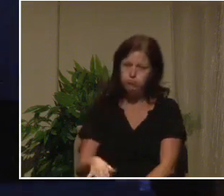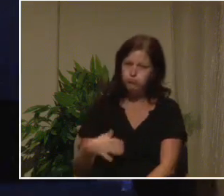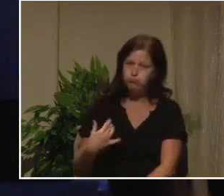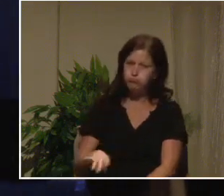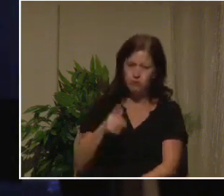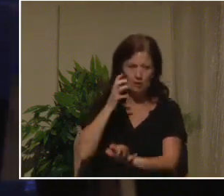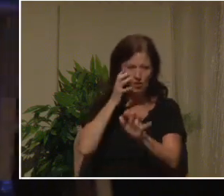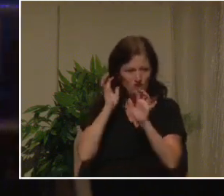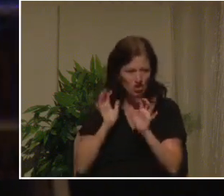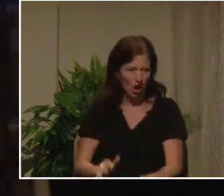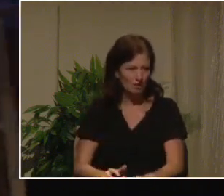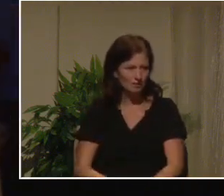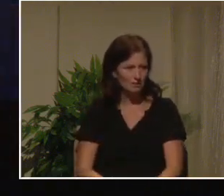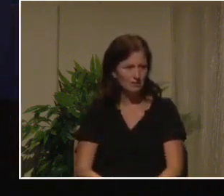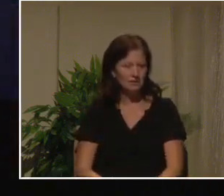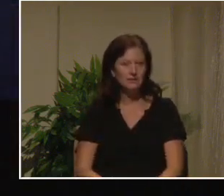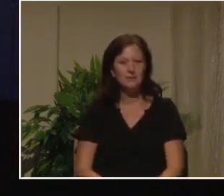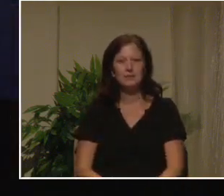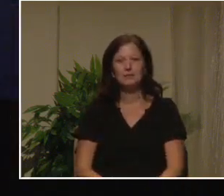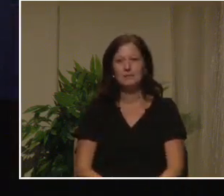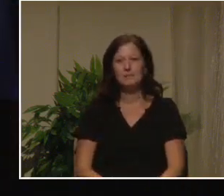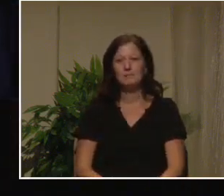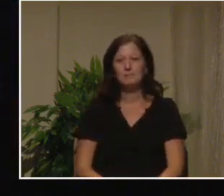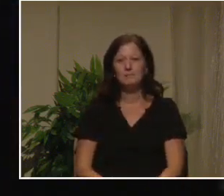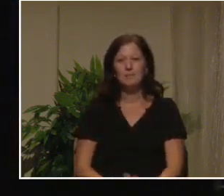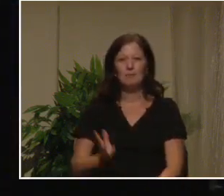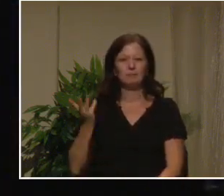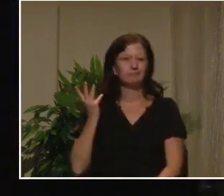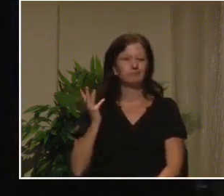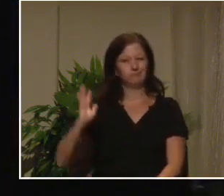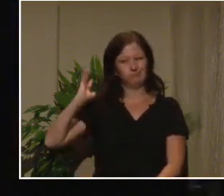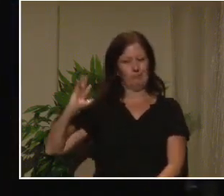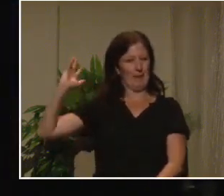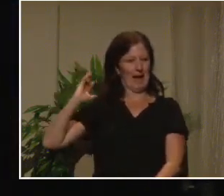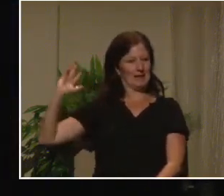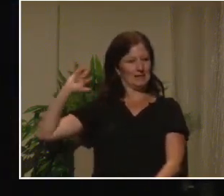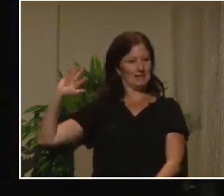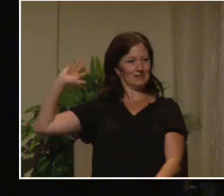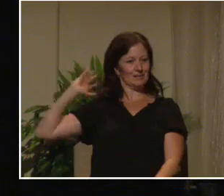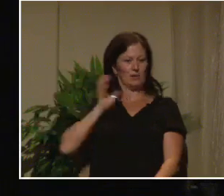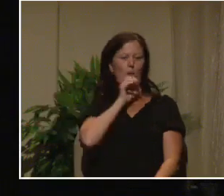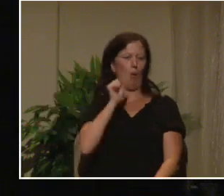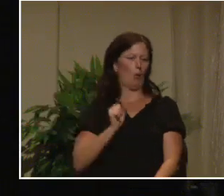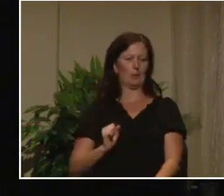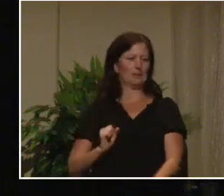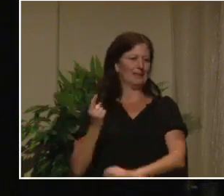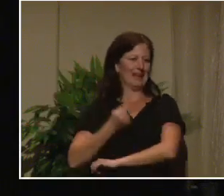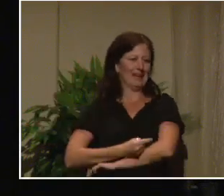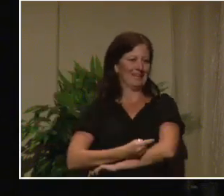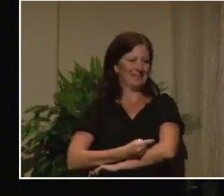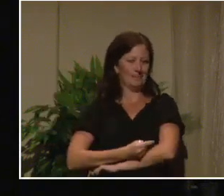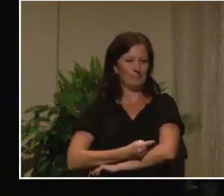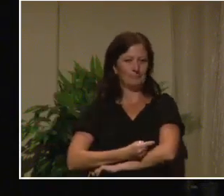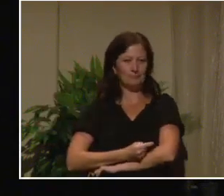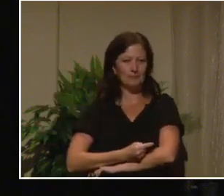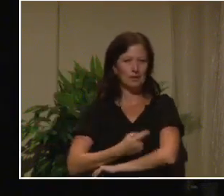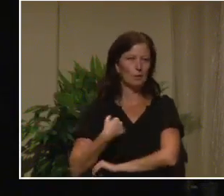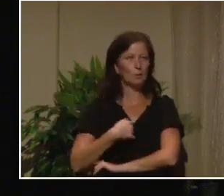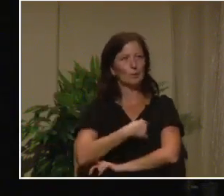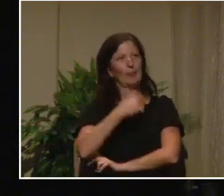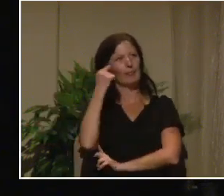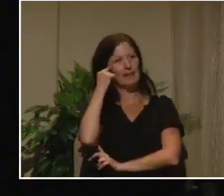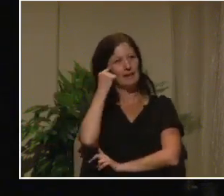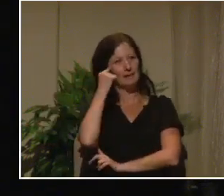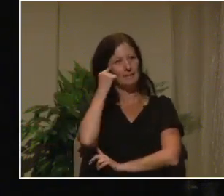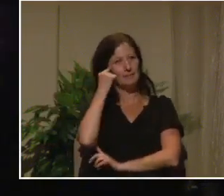Somebody said this. They said, in the old days, we used to have a view of the high God,